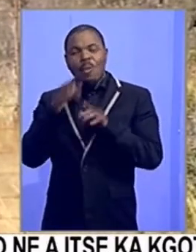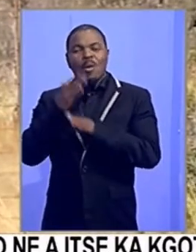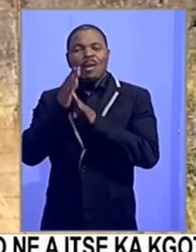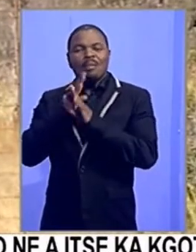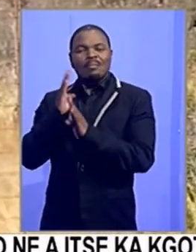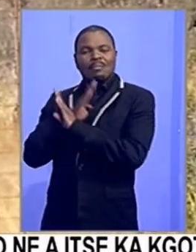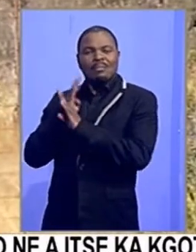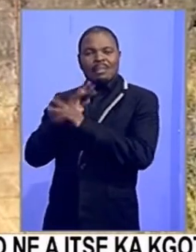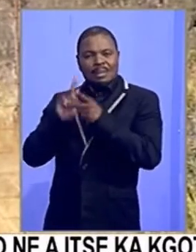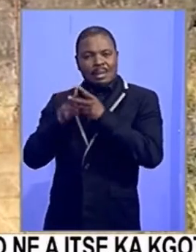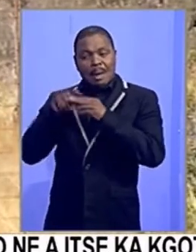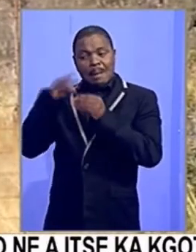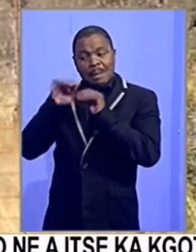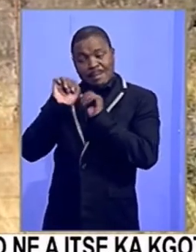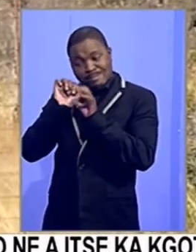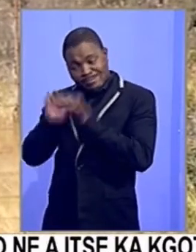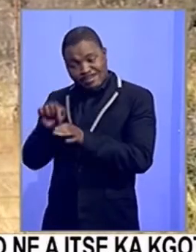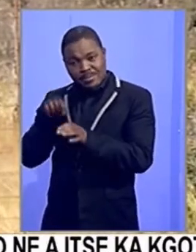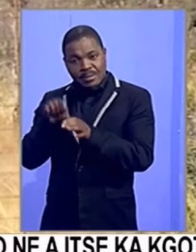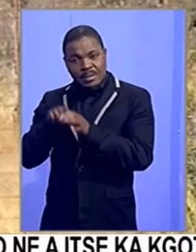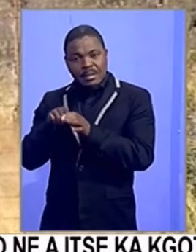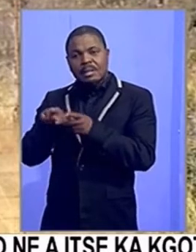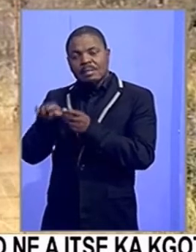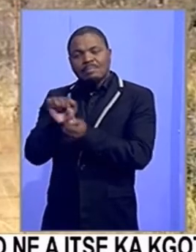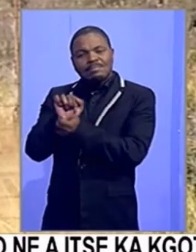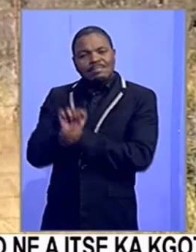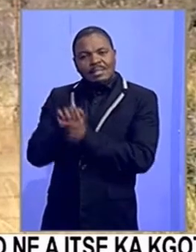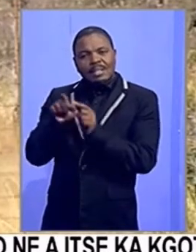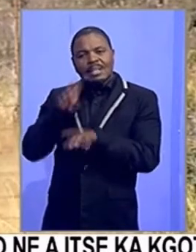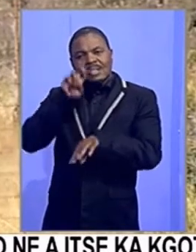gore ditokololo tsa yona di tlamiwa ke molawana